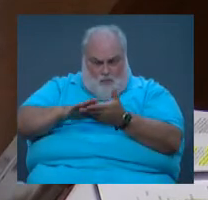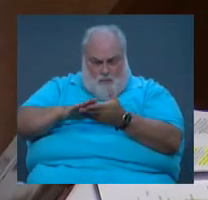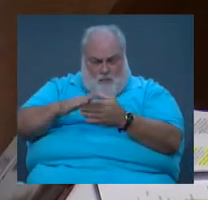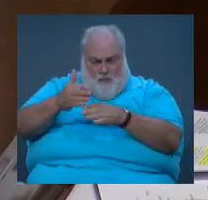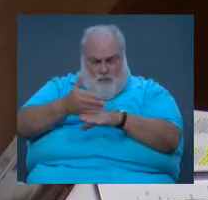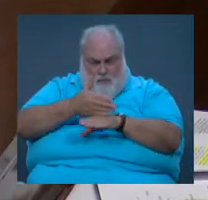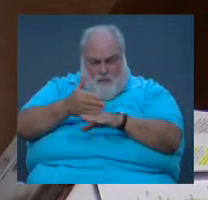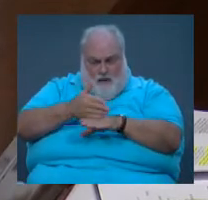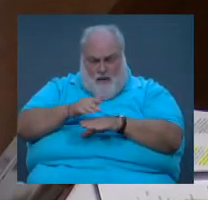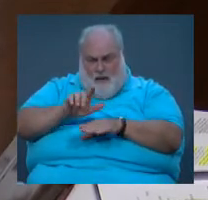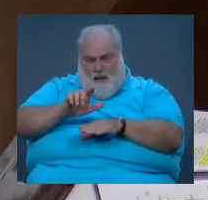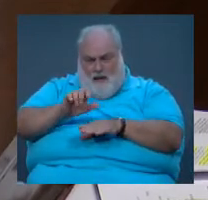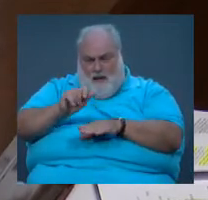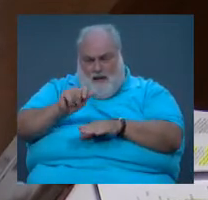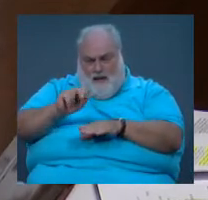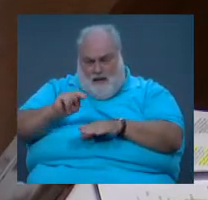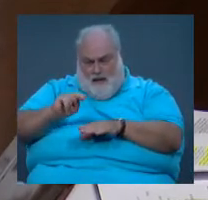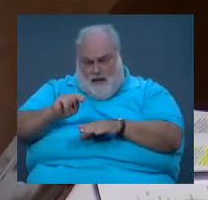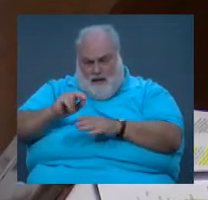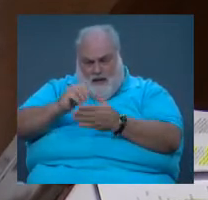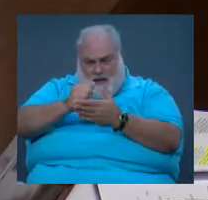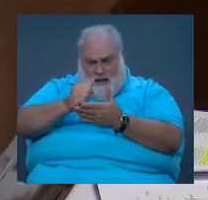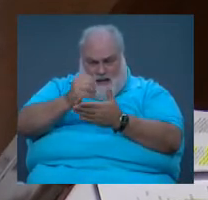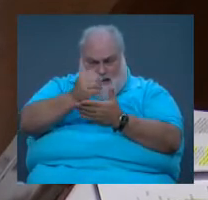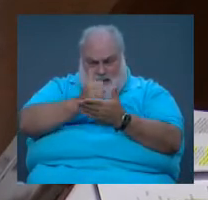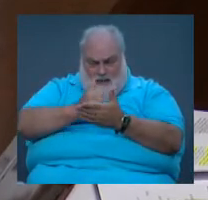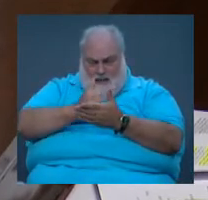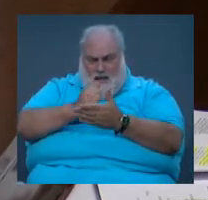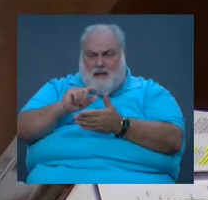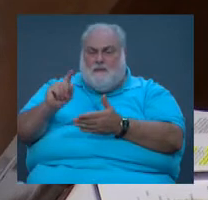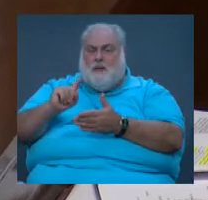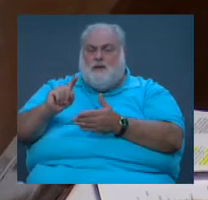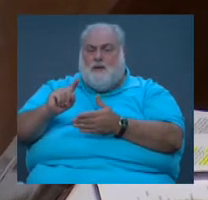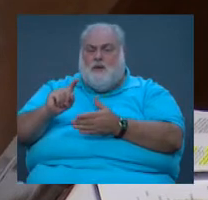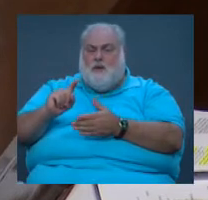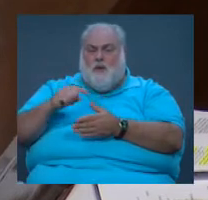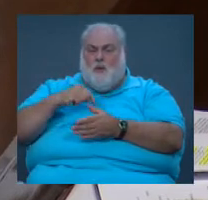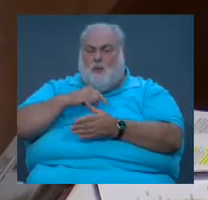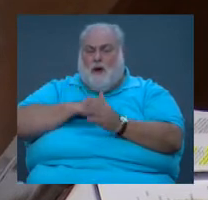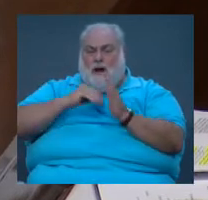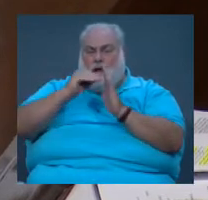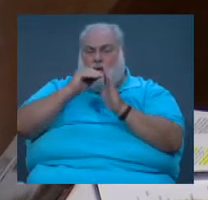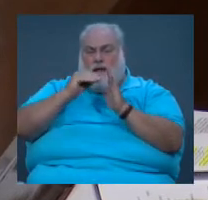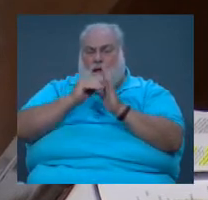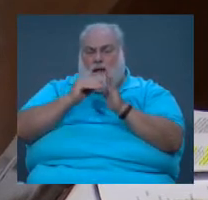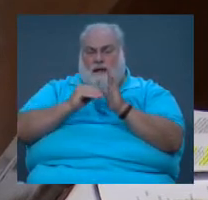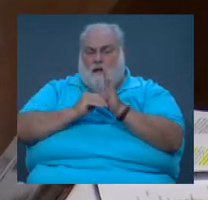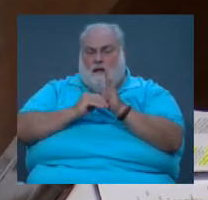and then the ability to collect anything on the lien is based upon where we are in the list.